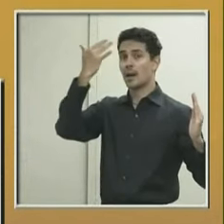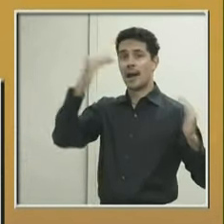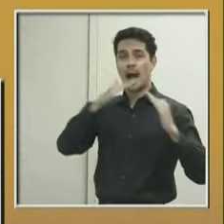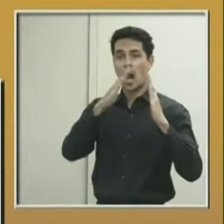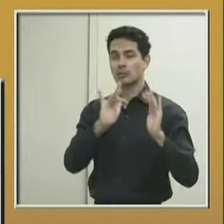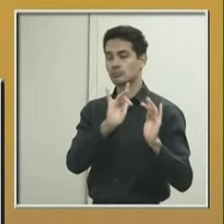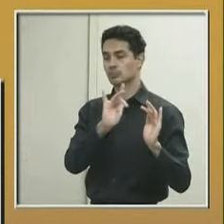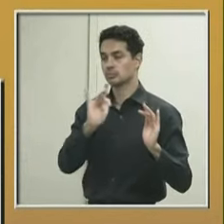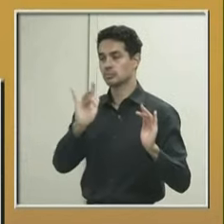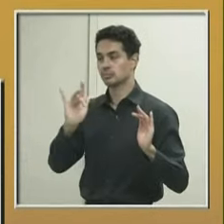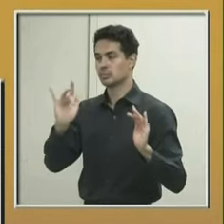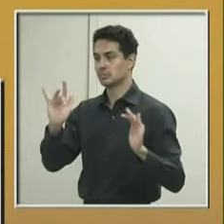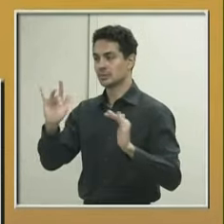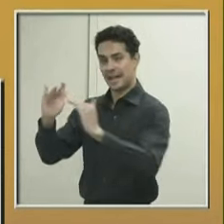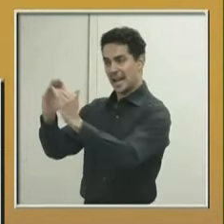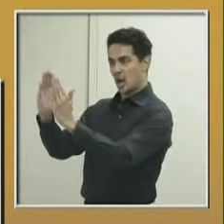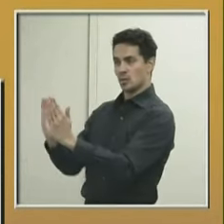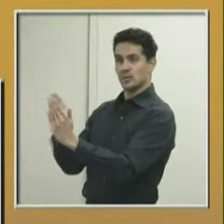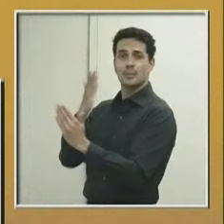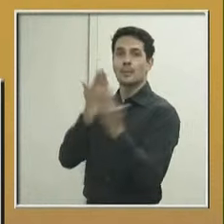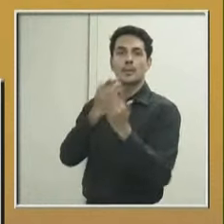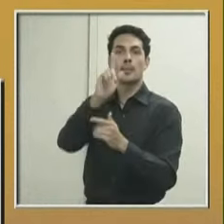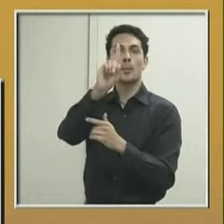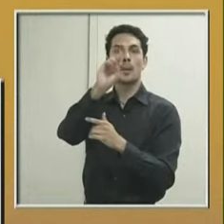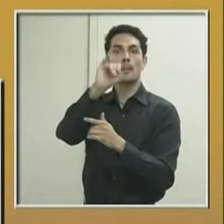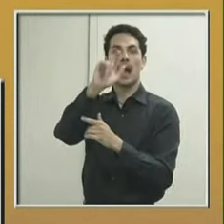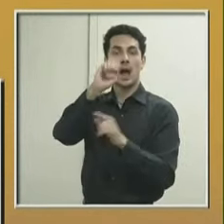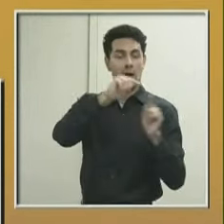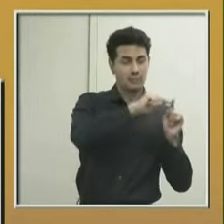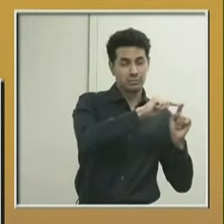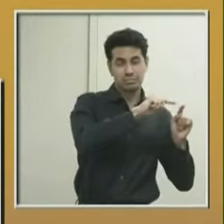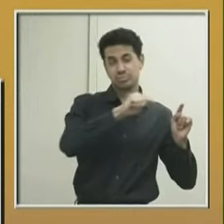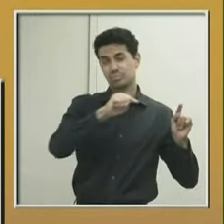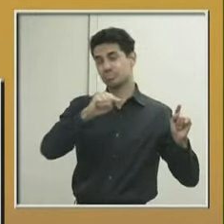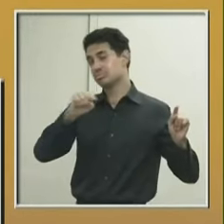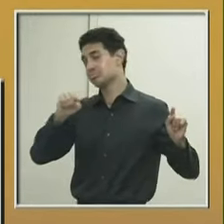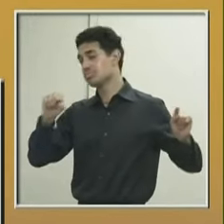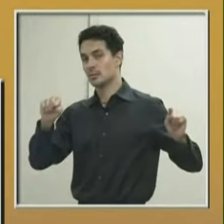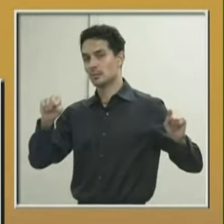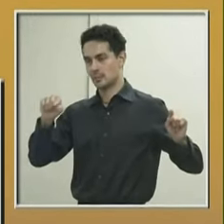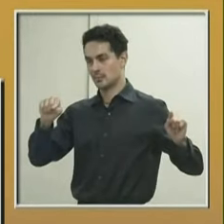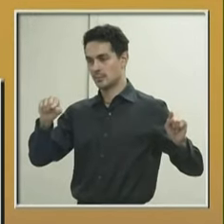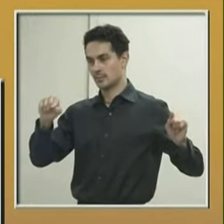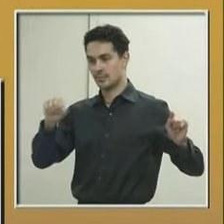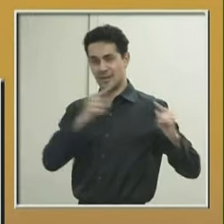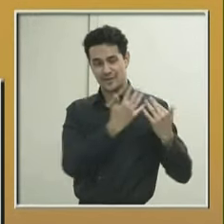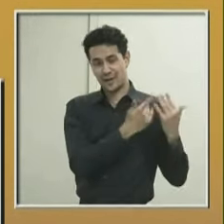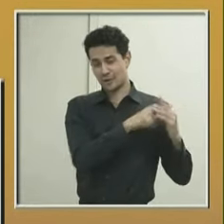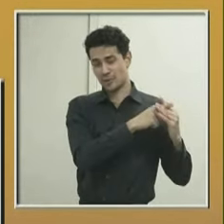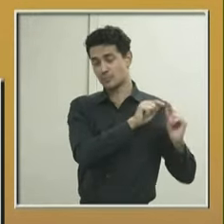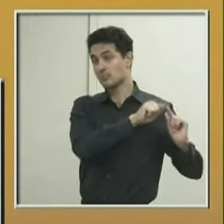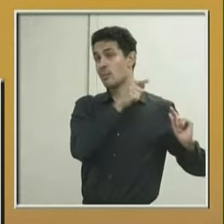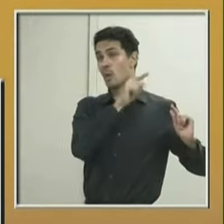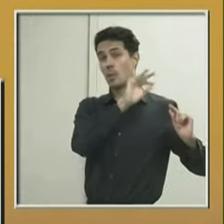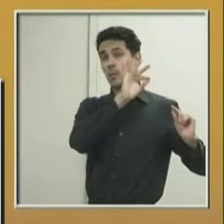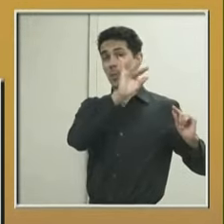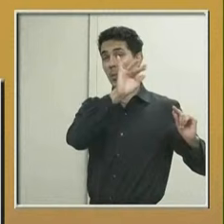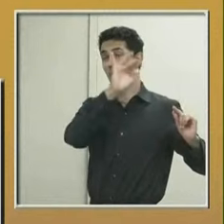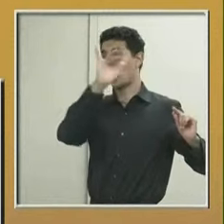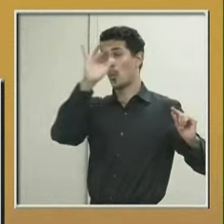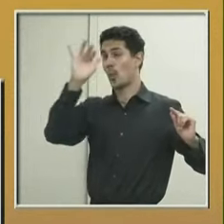mile downwind from where the flame front actually was. And then this process